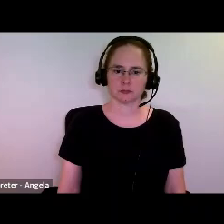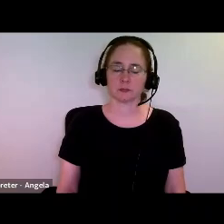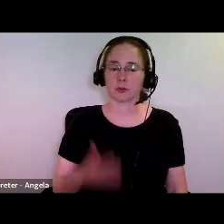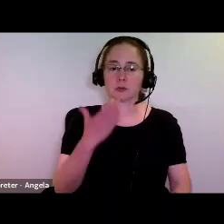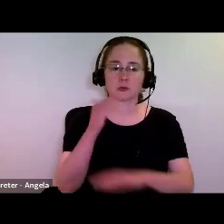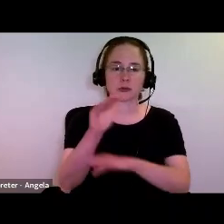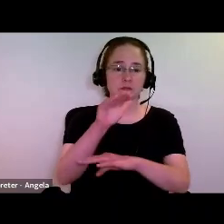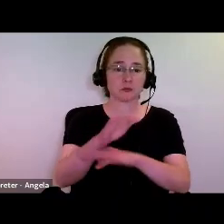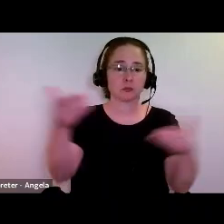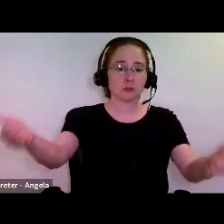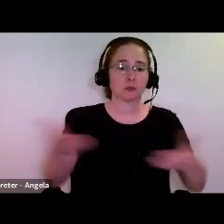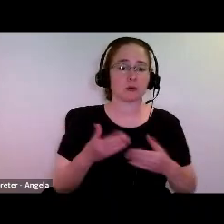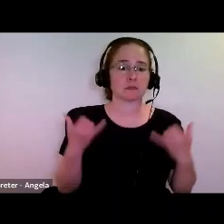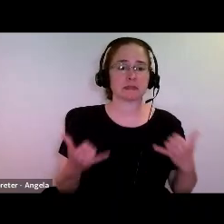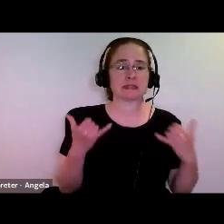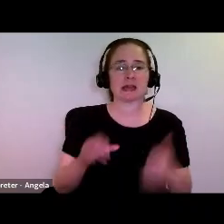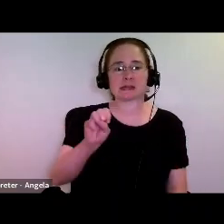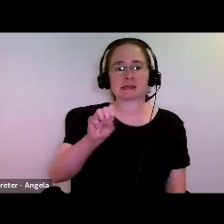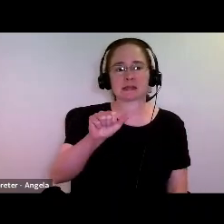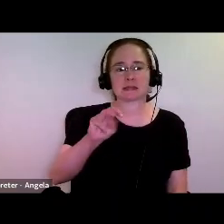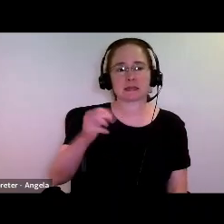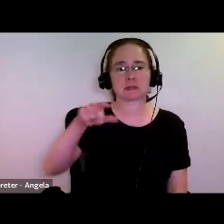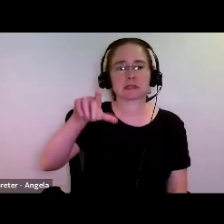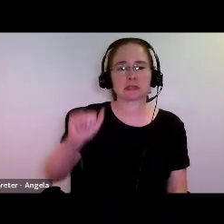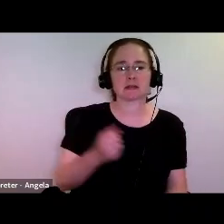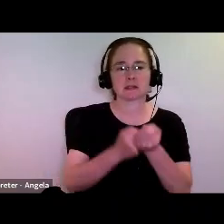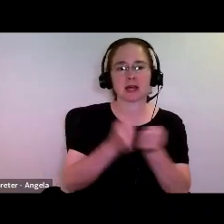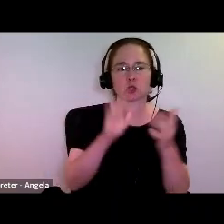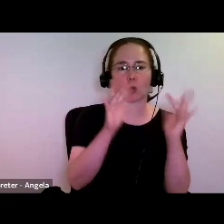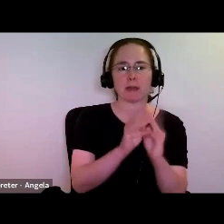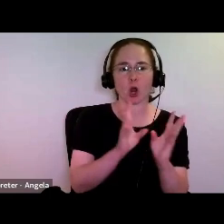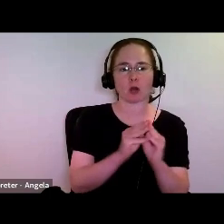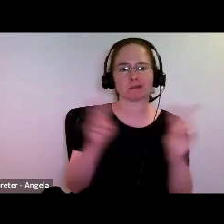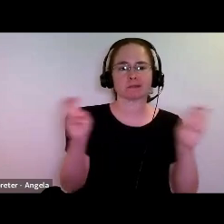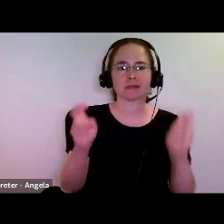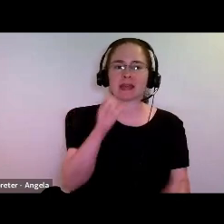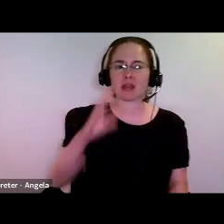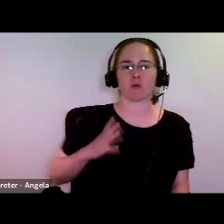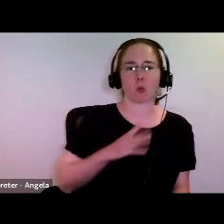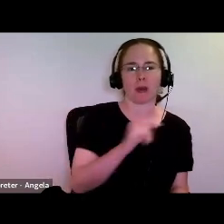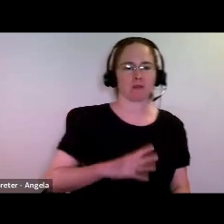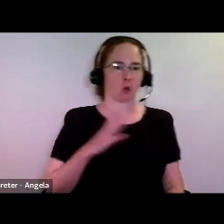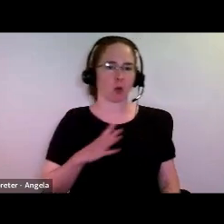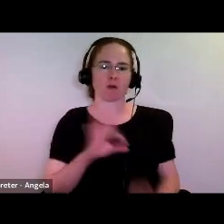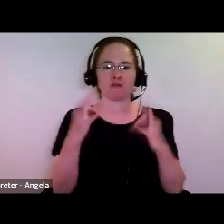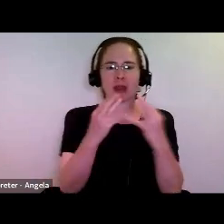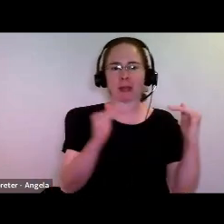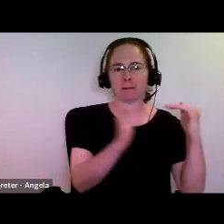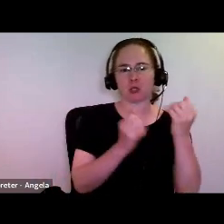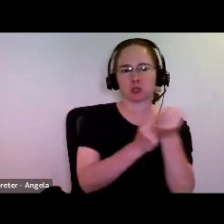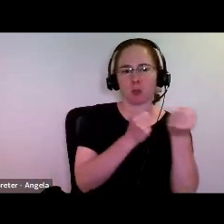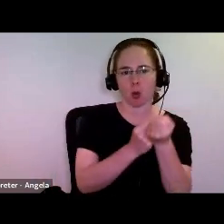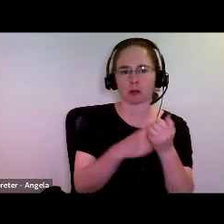Good afternoon, and welcome to today's SAMHSA-sponsored webinar titled Informal and Formal Family Peer Support: